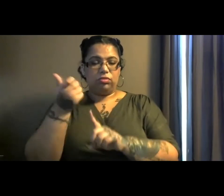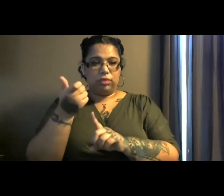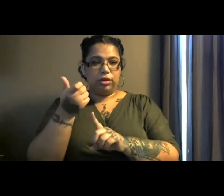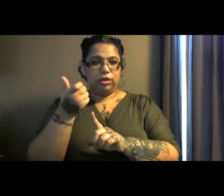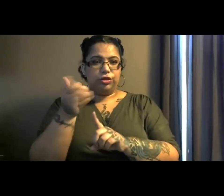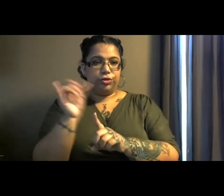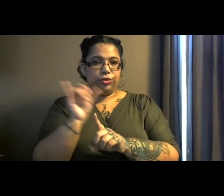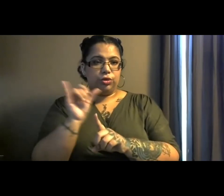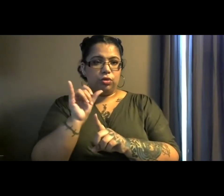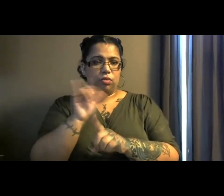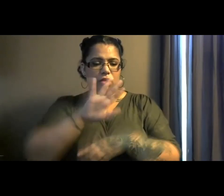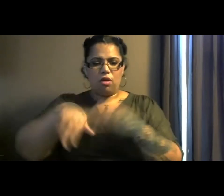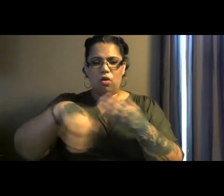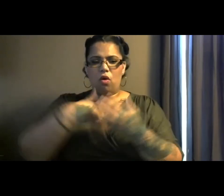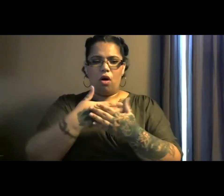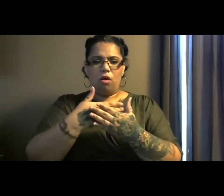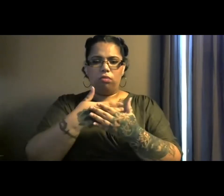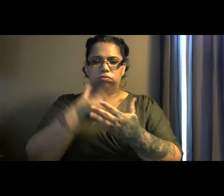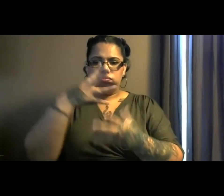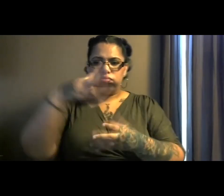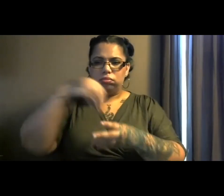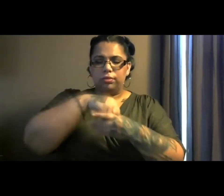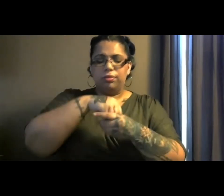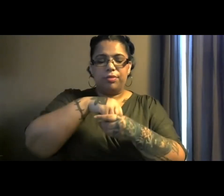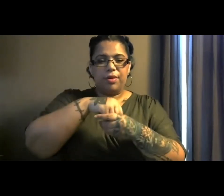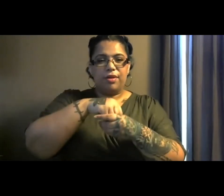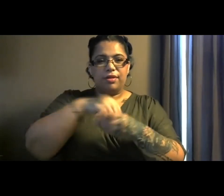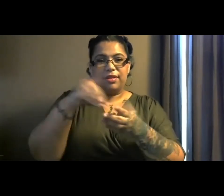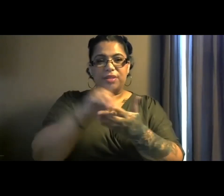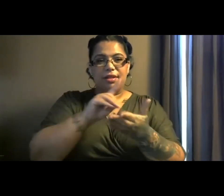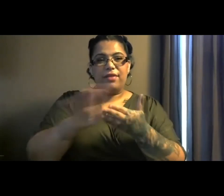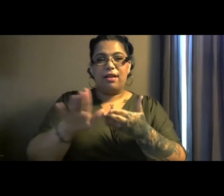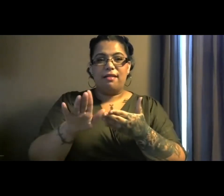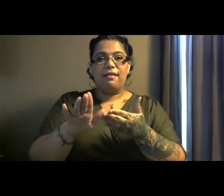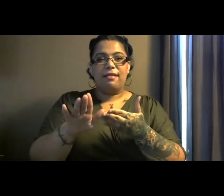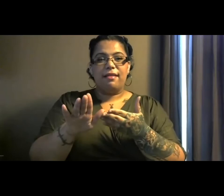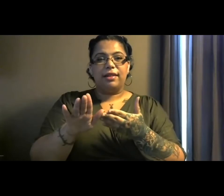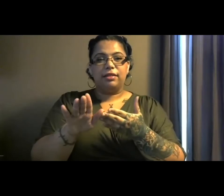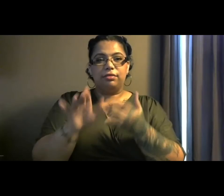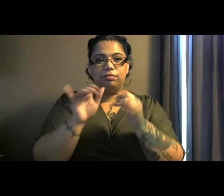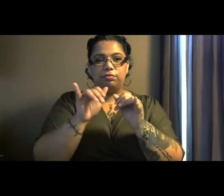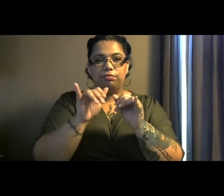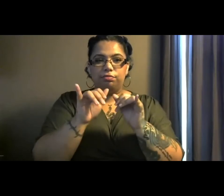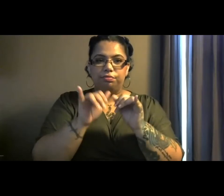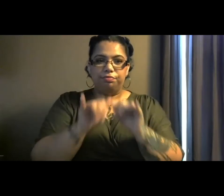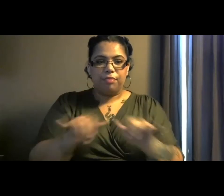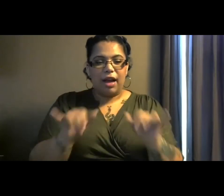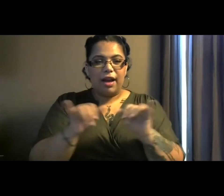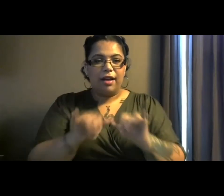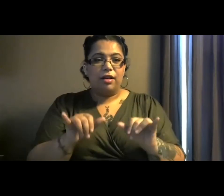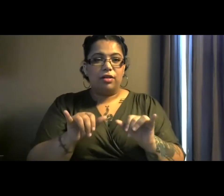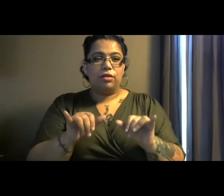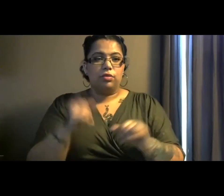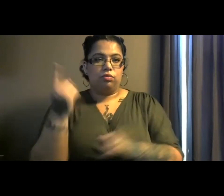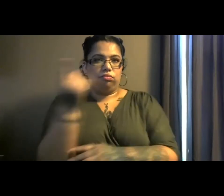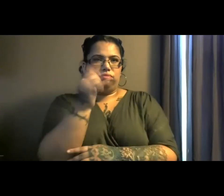are parts of a divine pattern which is forever perfect within you.